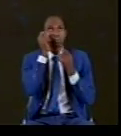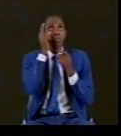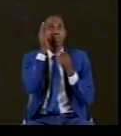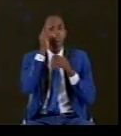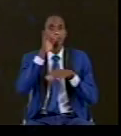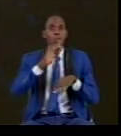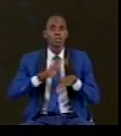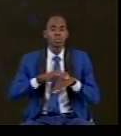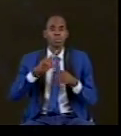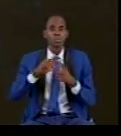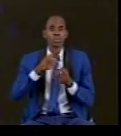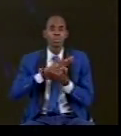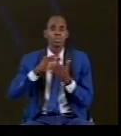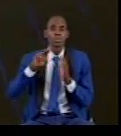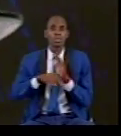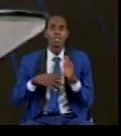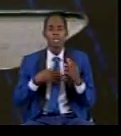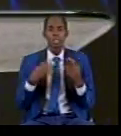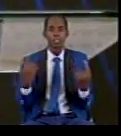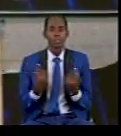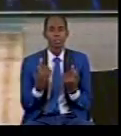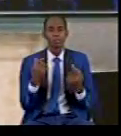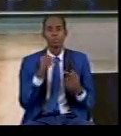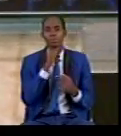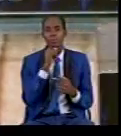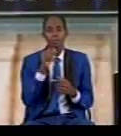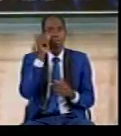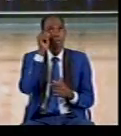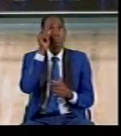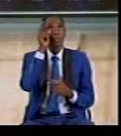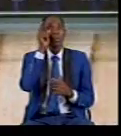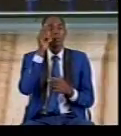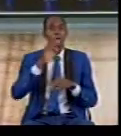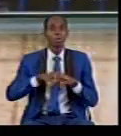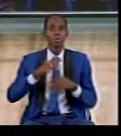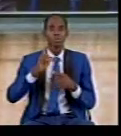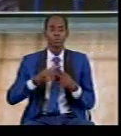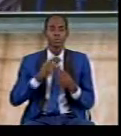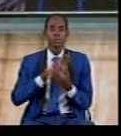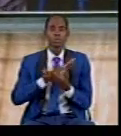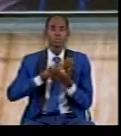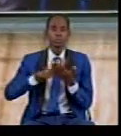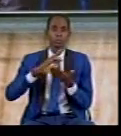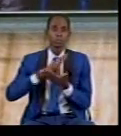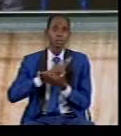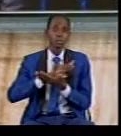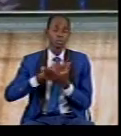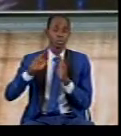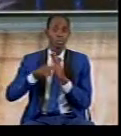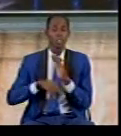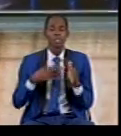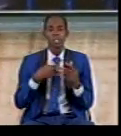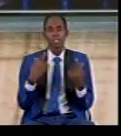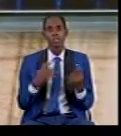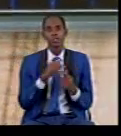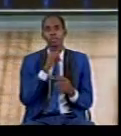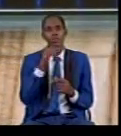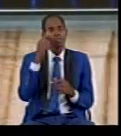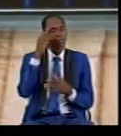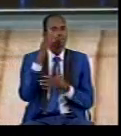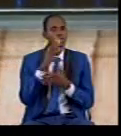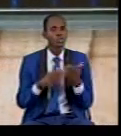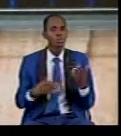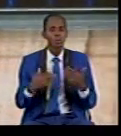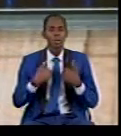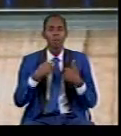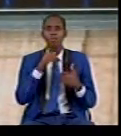and sin not. Awake to righteousness and sin not. For some have not the knowledge of